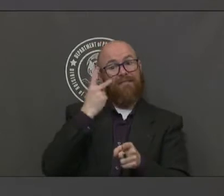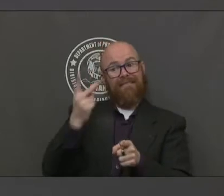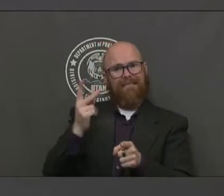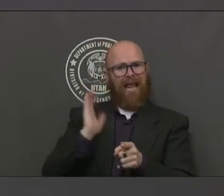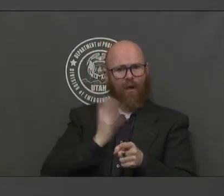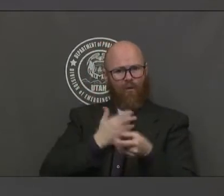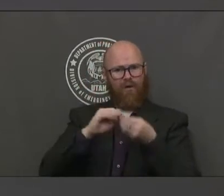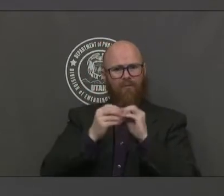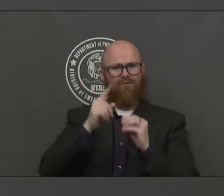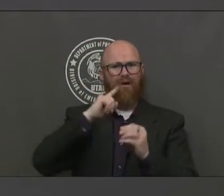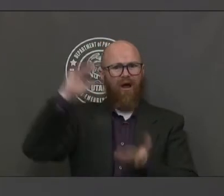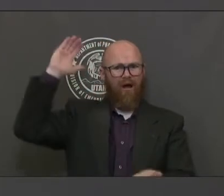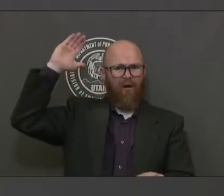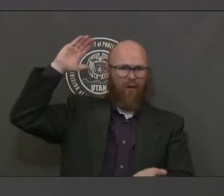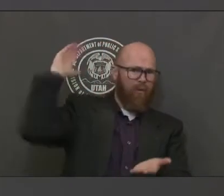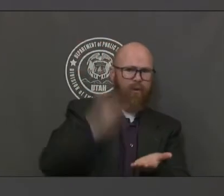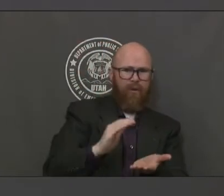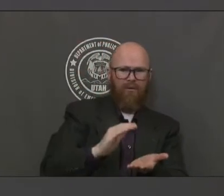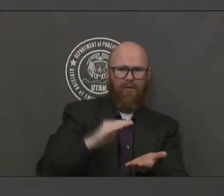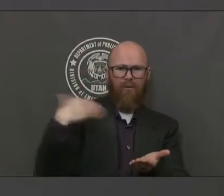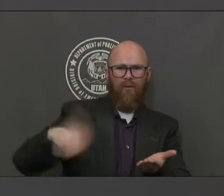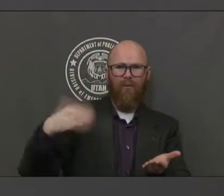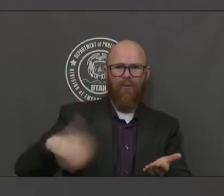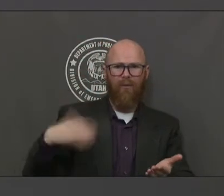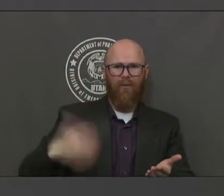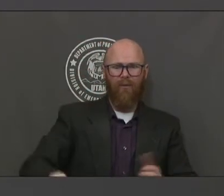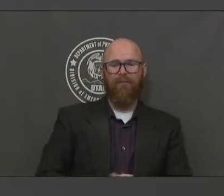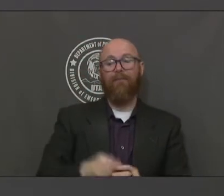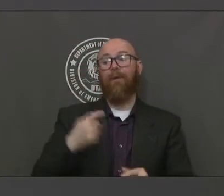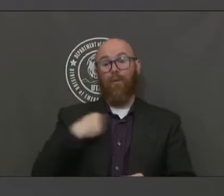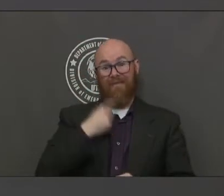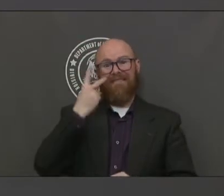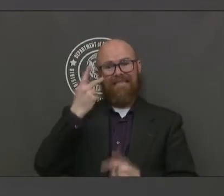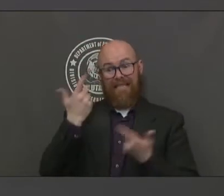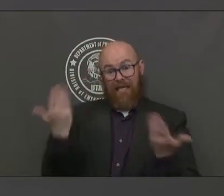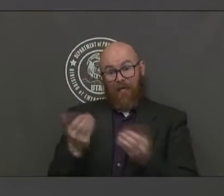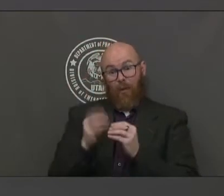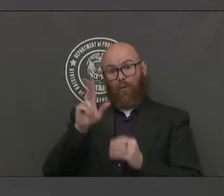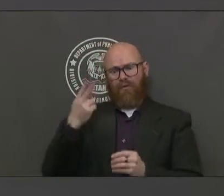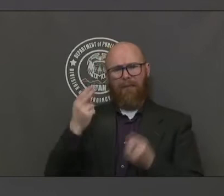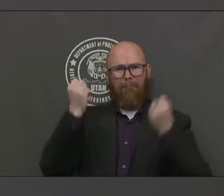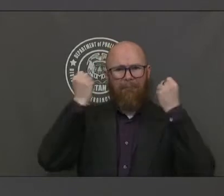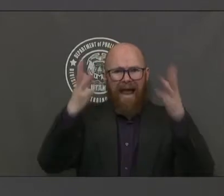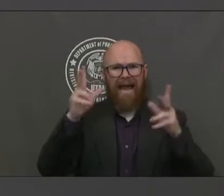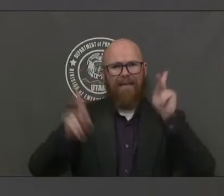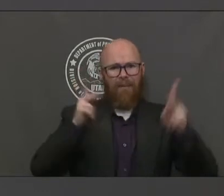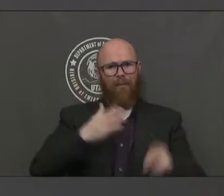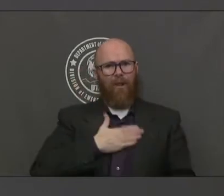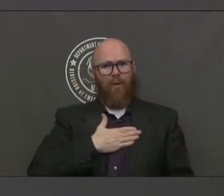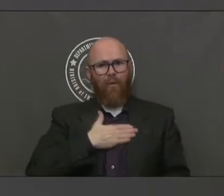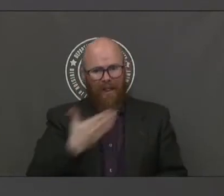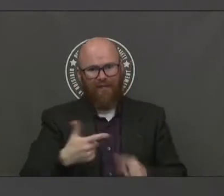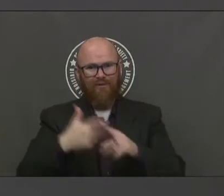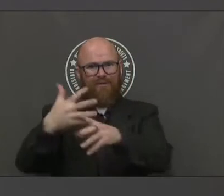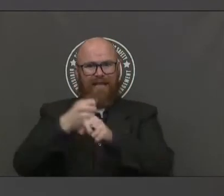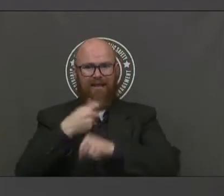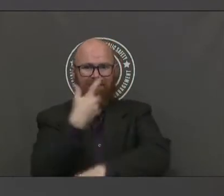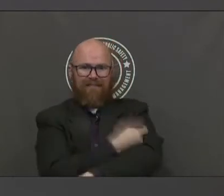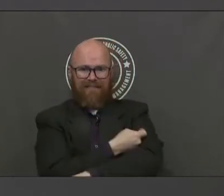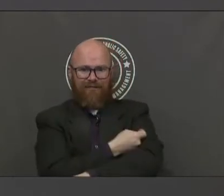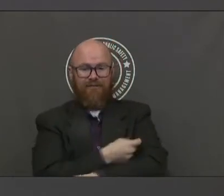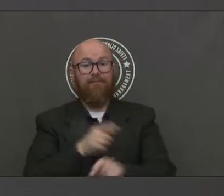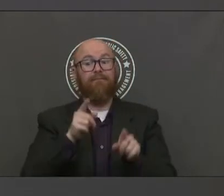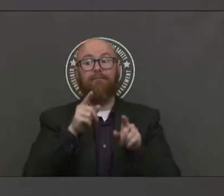mentioned saw a significant increase in people who are willing to get the vaccine. And I believe that as more and more Utahns get the